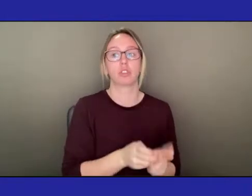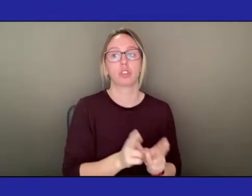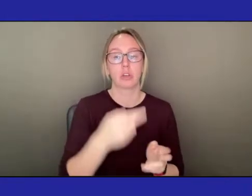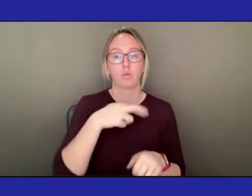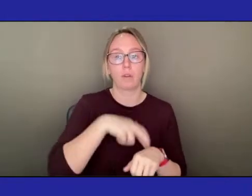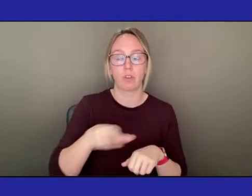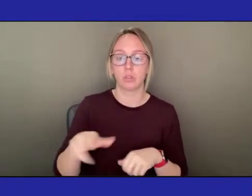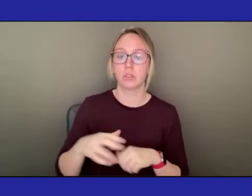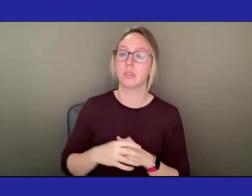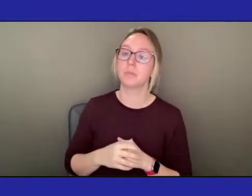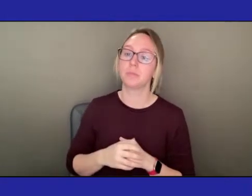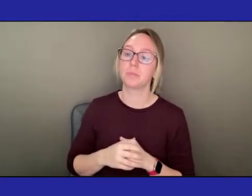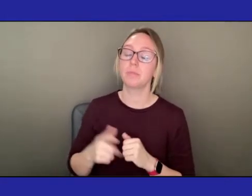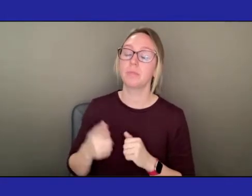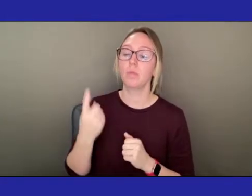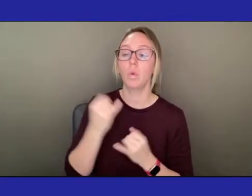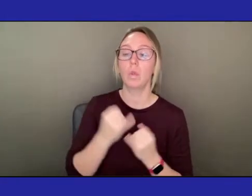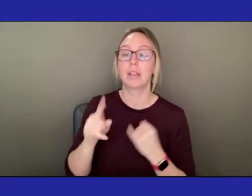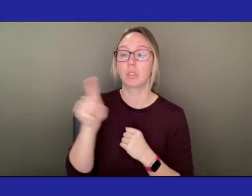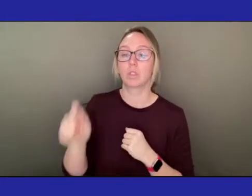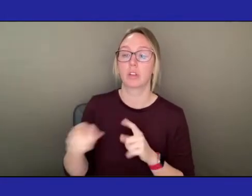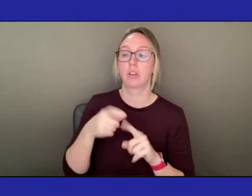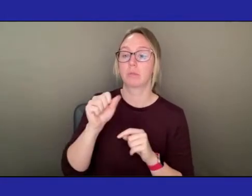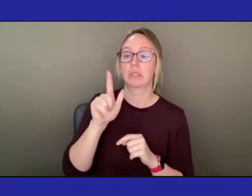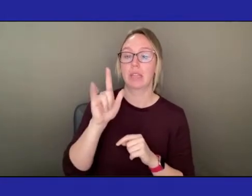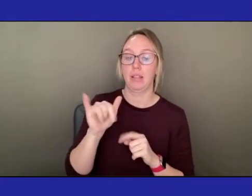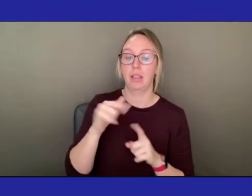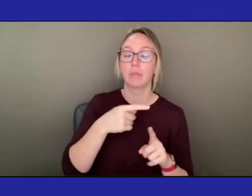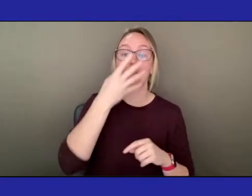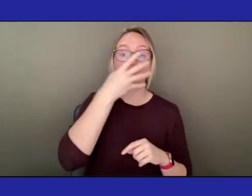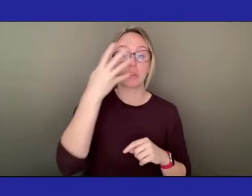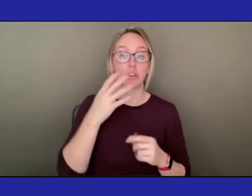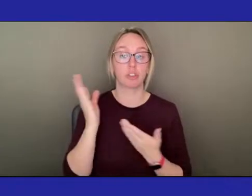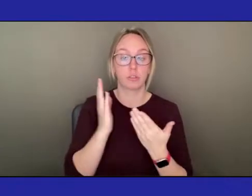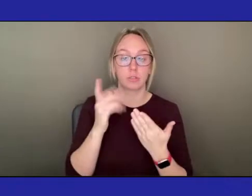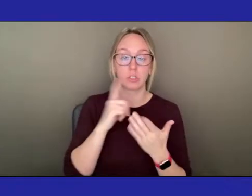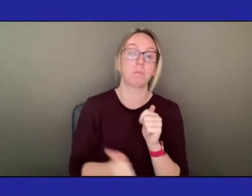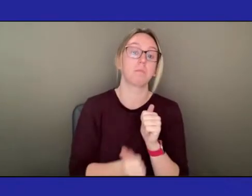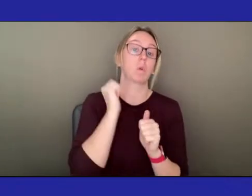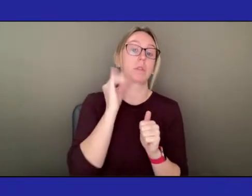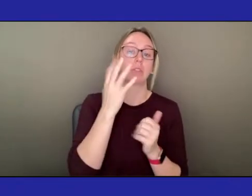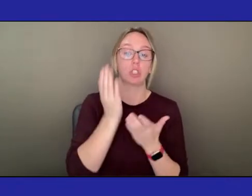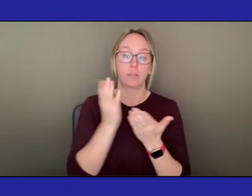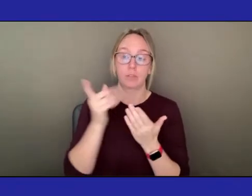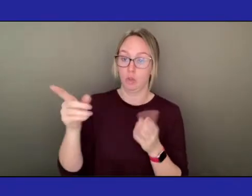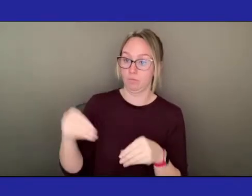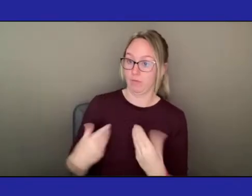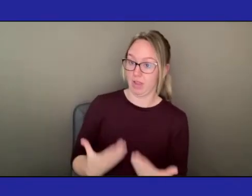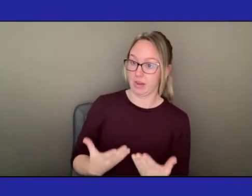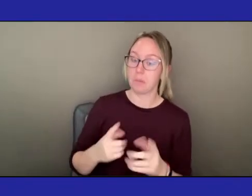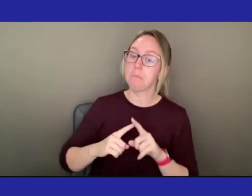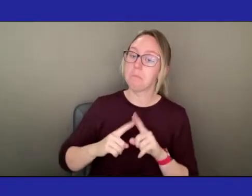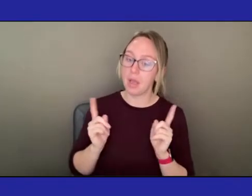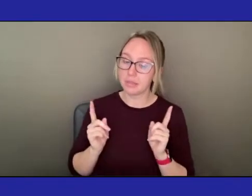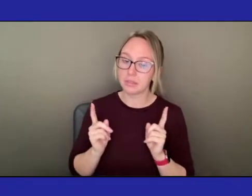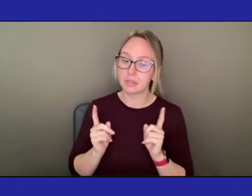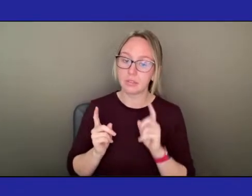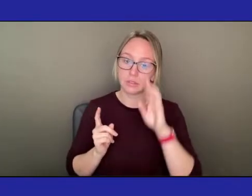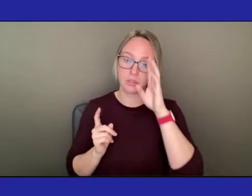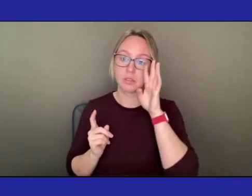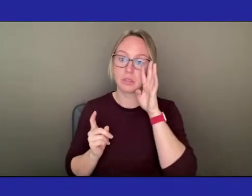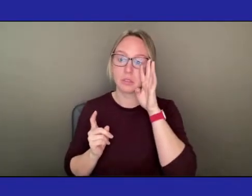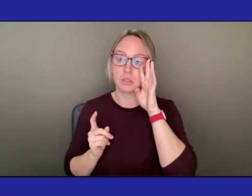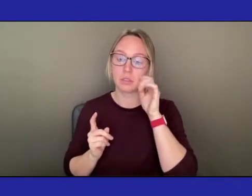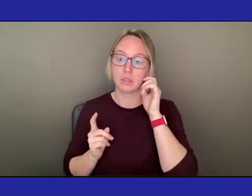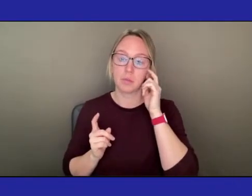Sally. Immigration services are the bulk of the services that you're providing, yet the securing of temporary or